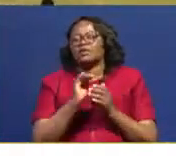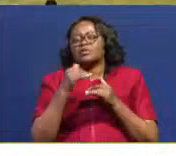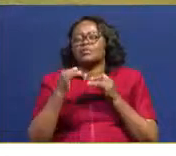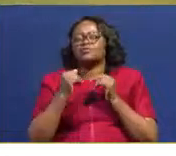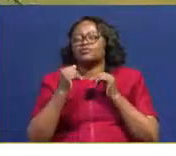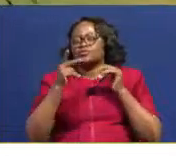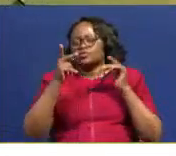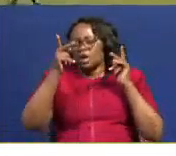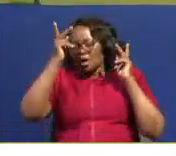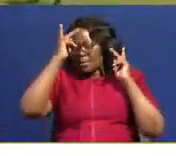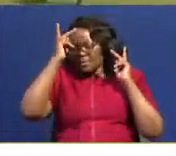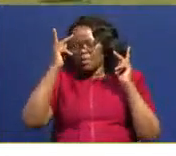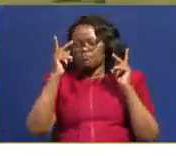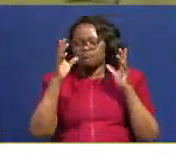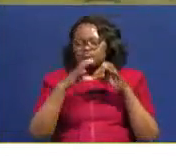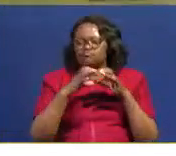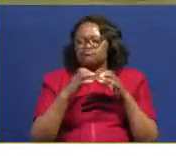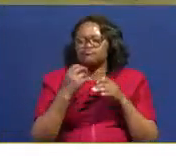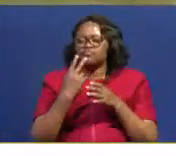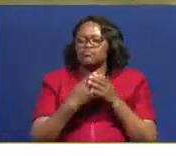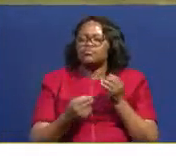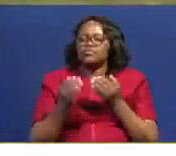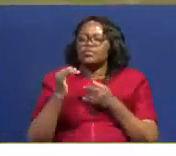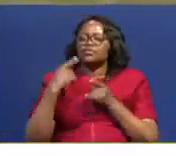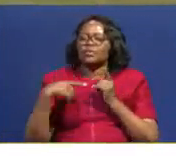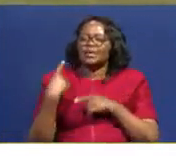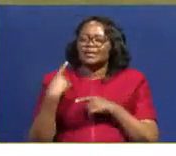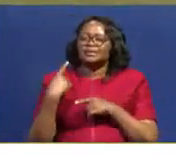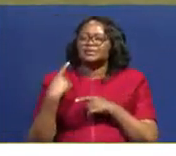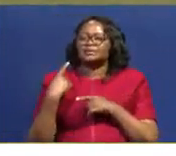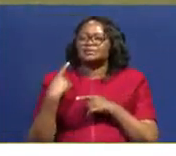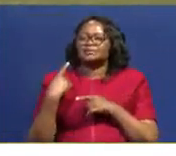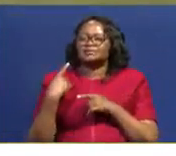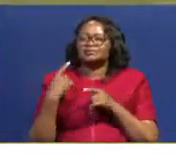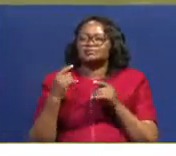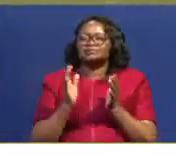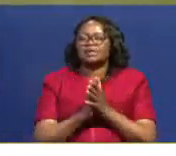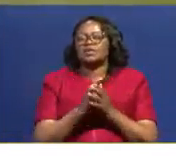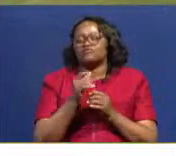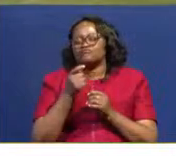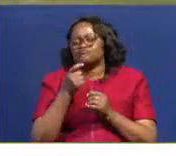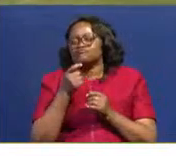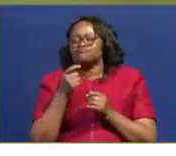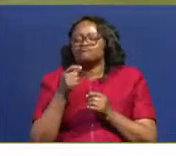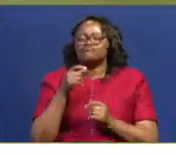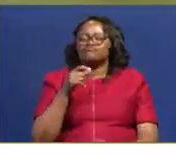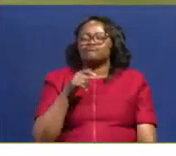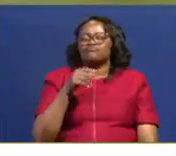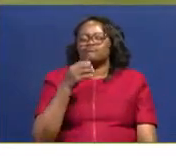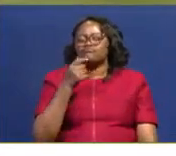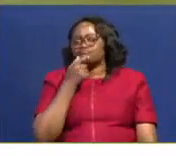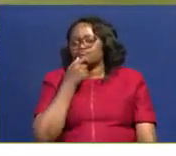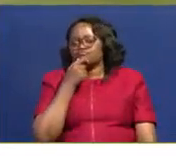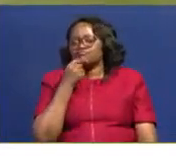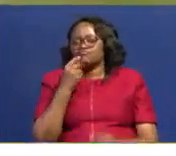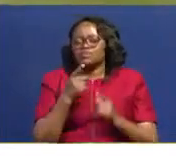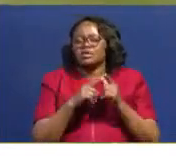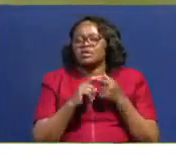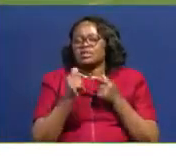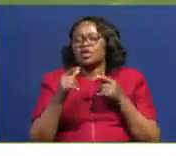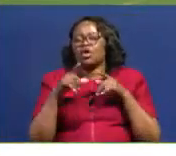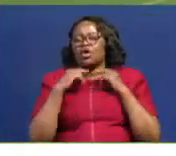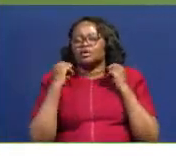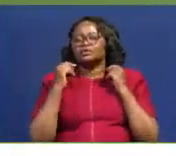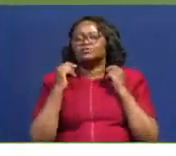Homeboys, with both teams looking for a win after the Seals drew 2-2 with Gor Mahia and Homeboys lost 2-0 to Sofapaka. FC Leopards will